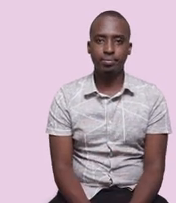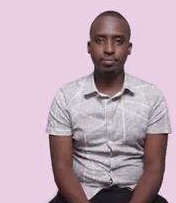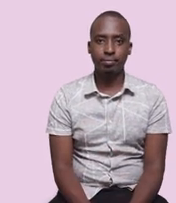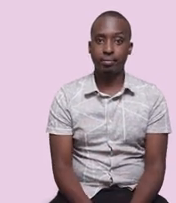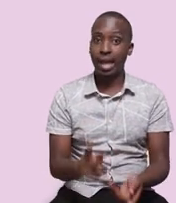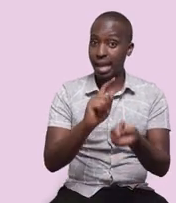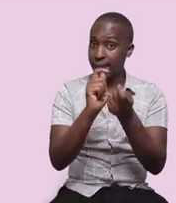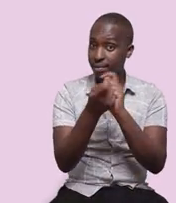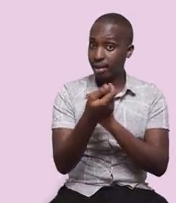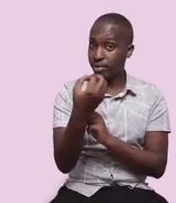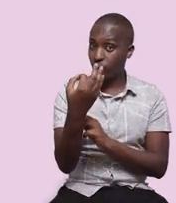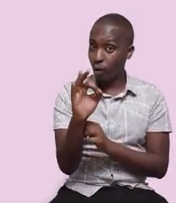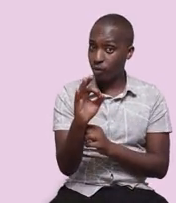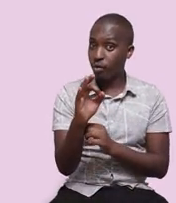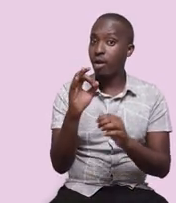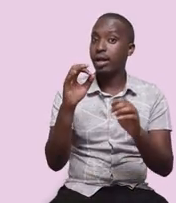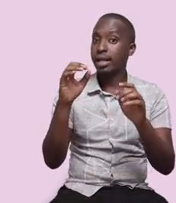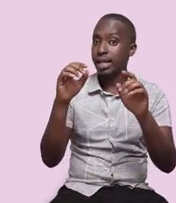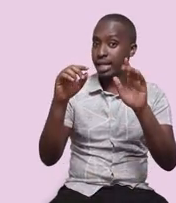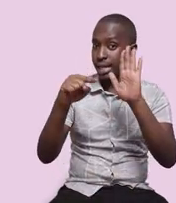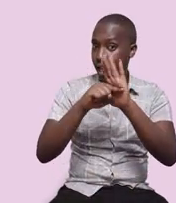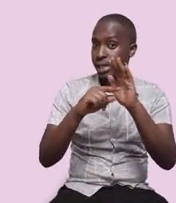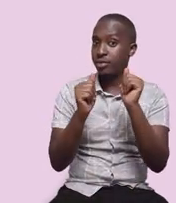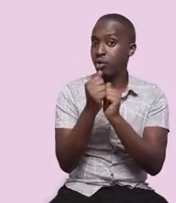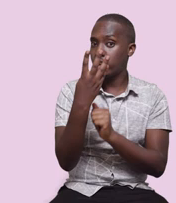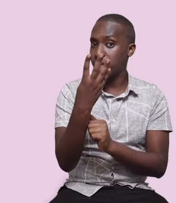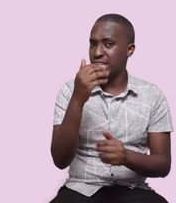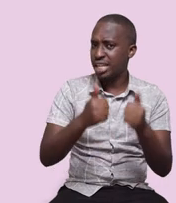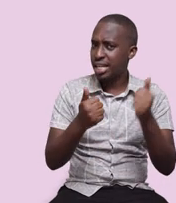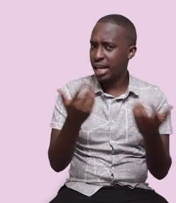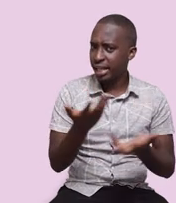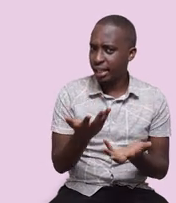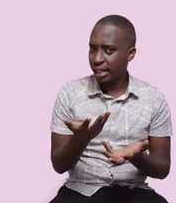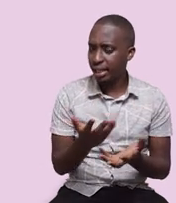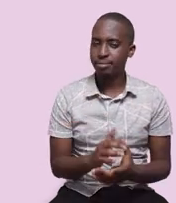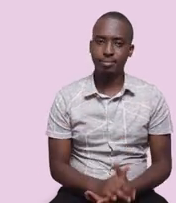The inverse of negative 14 is